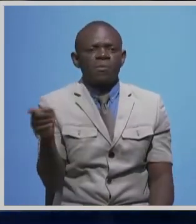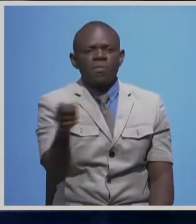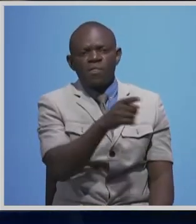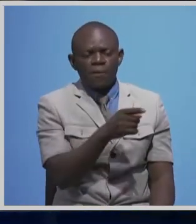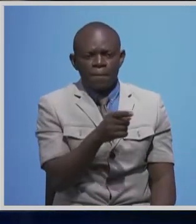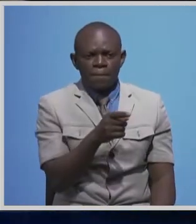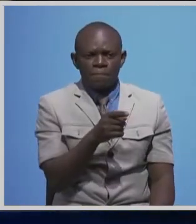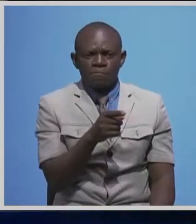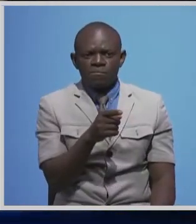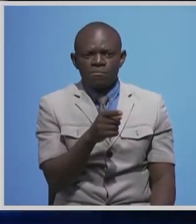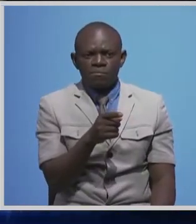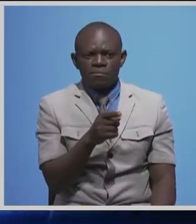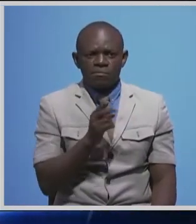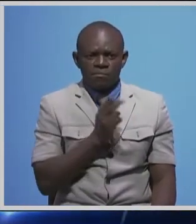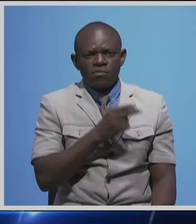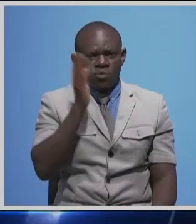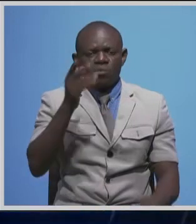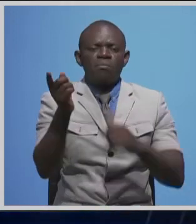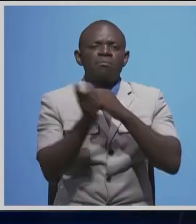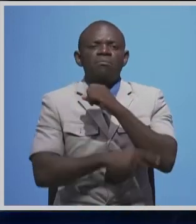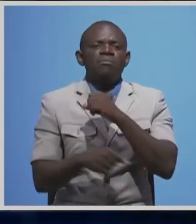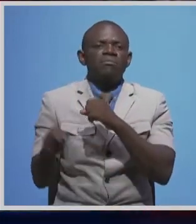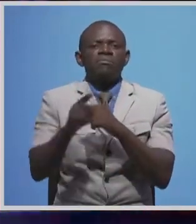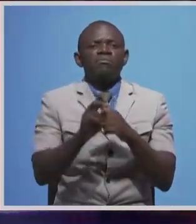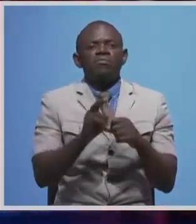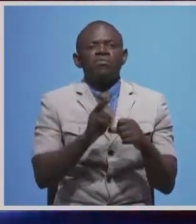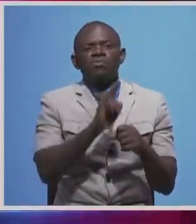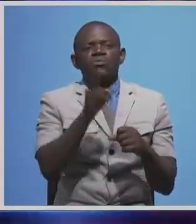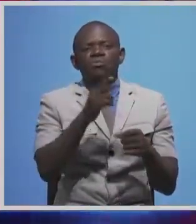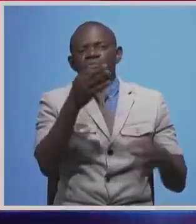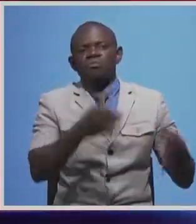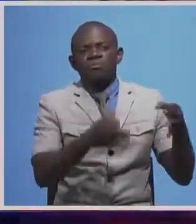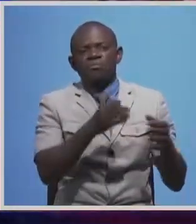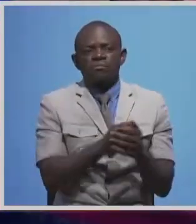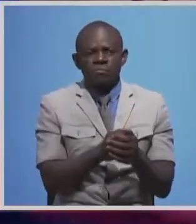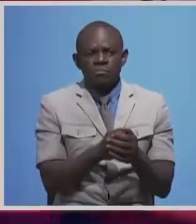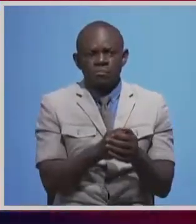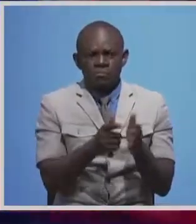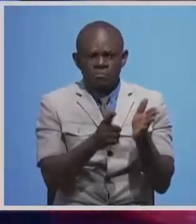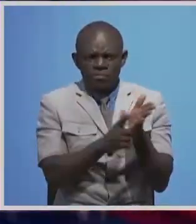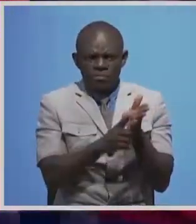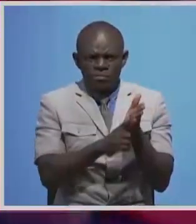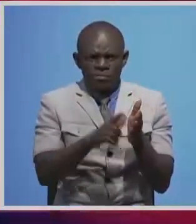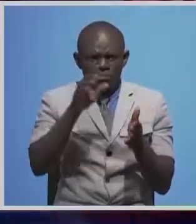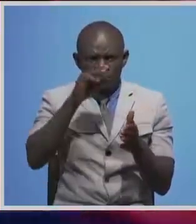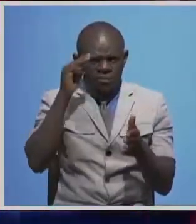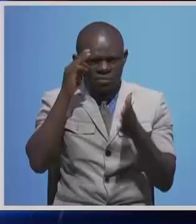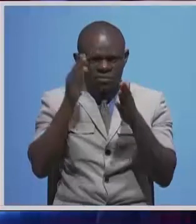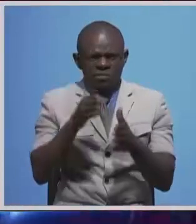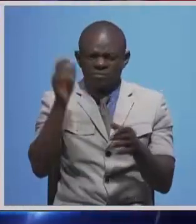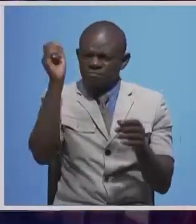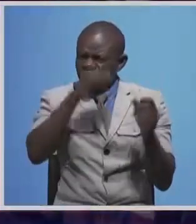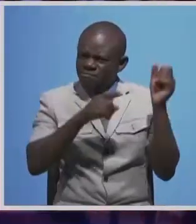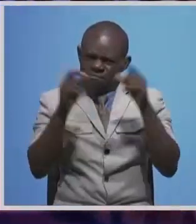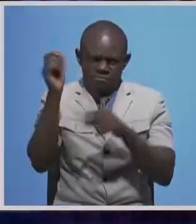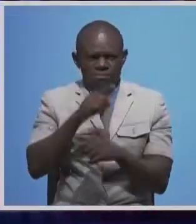warning anymore. We are prosecuting them through the first courts. Mr. Lusambo is disappointed with the casual approach towards the fight